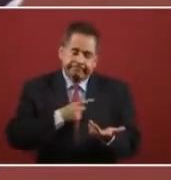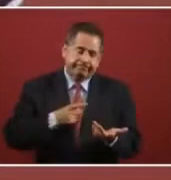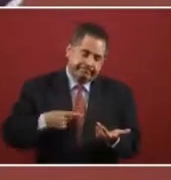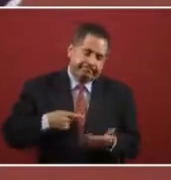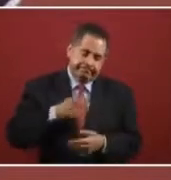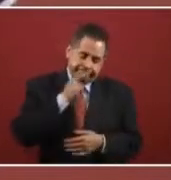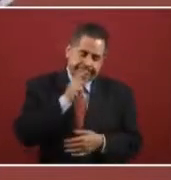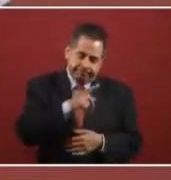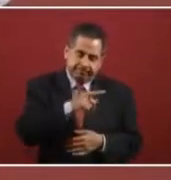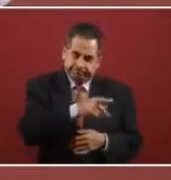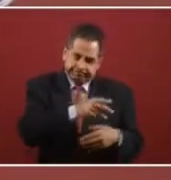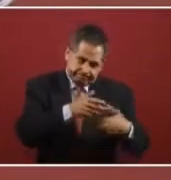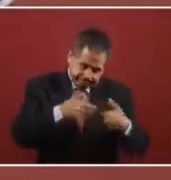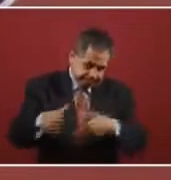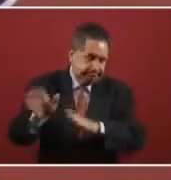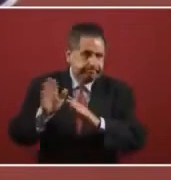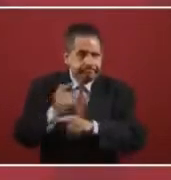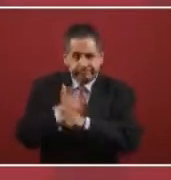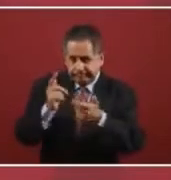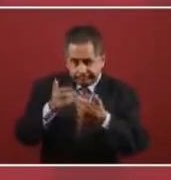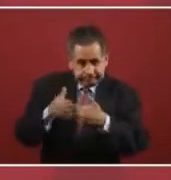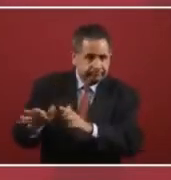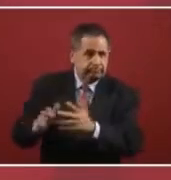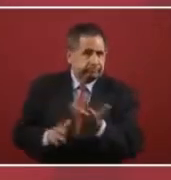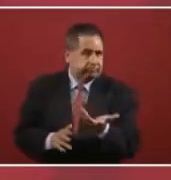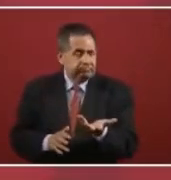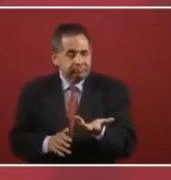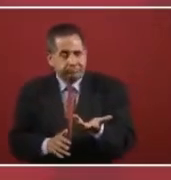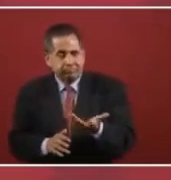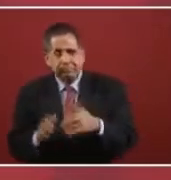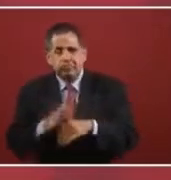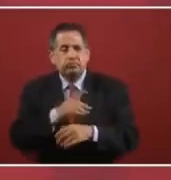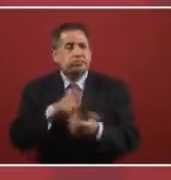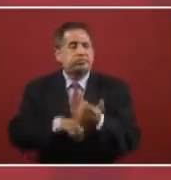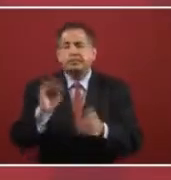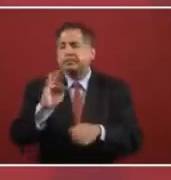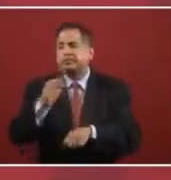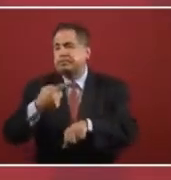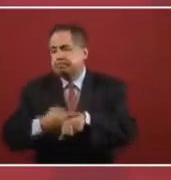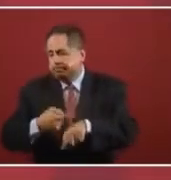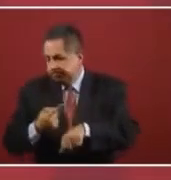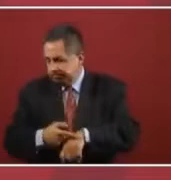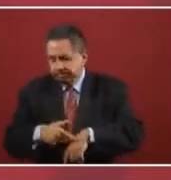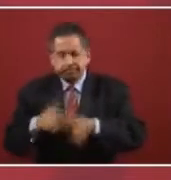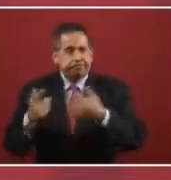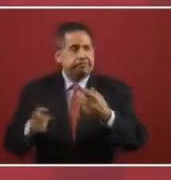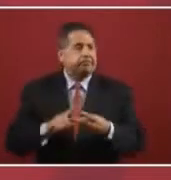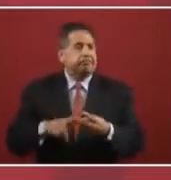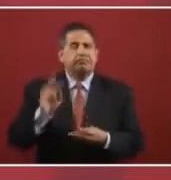that merits to be outside for disease,